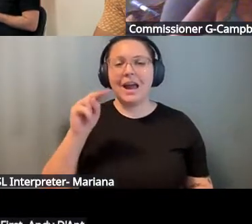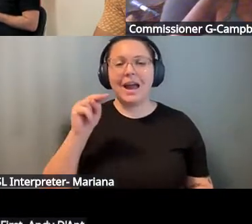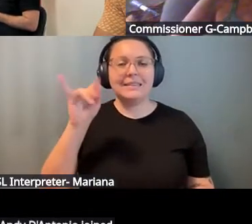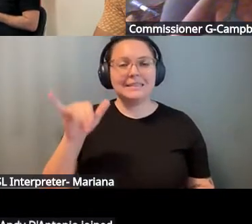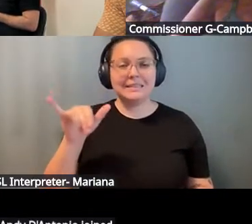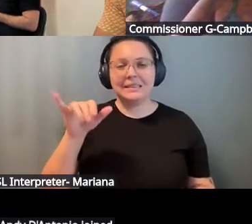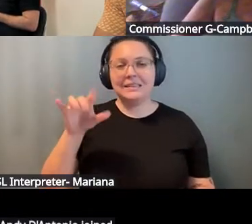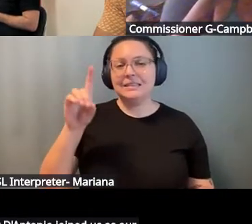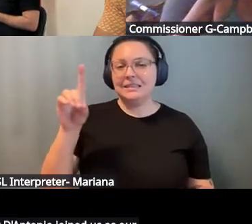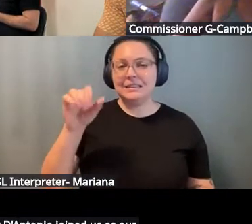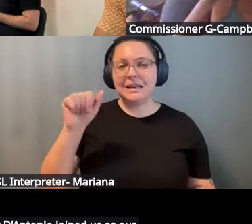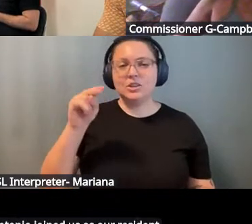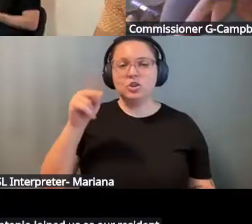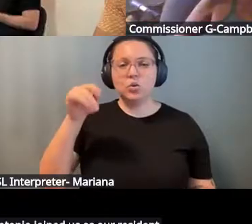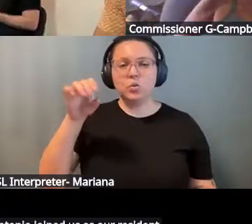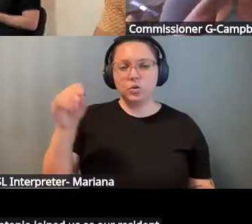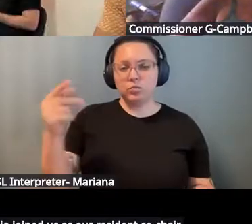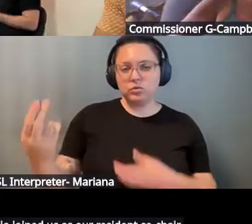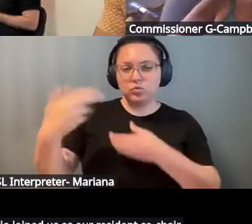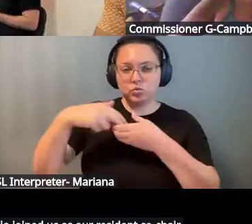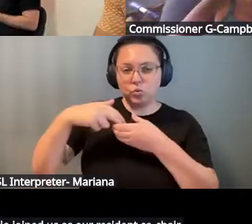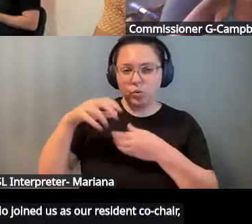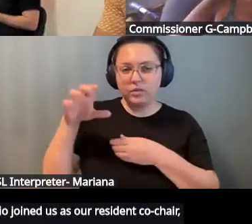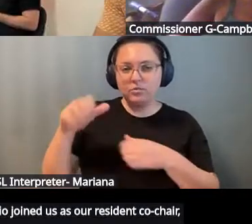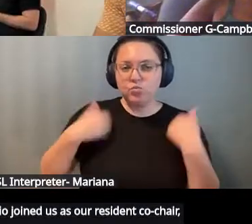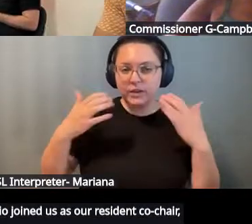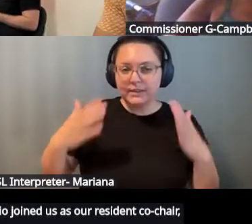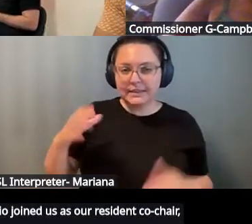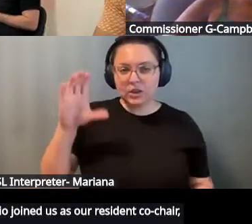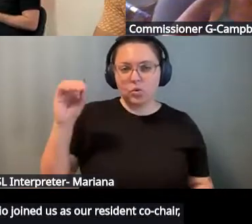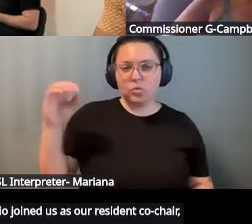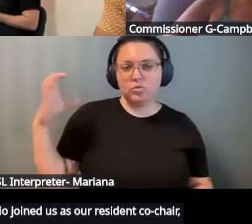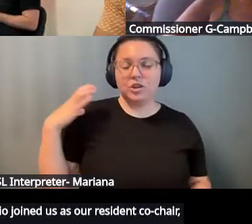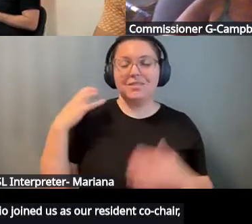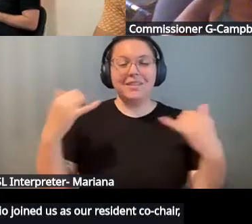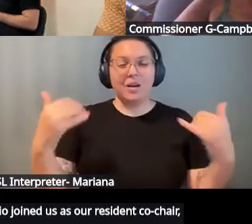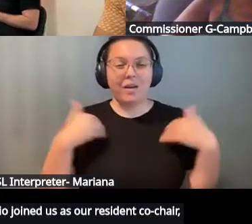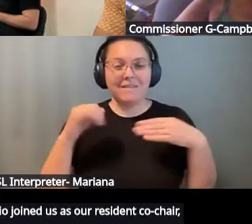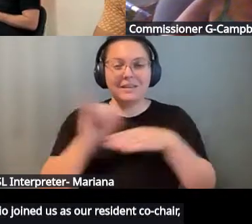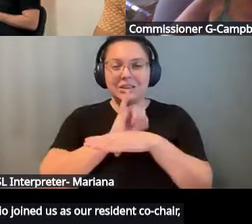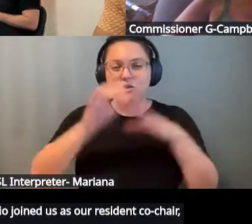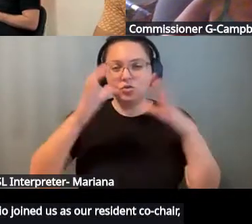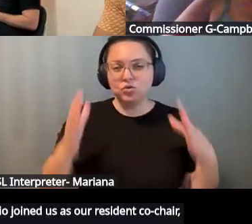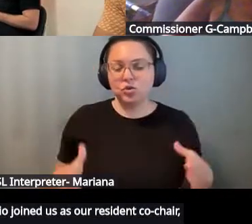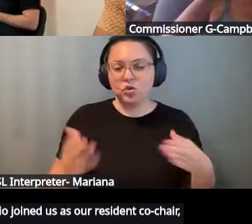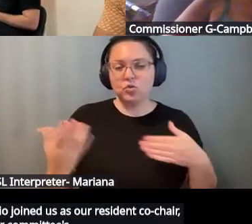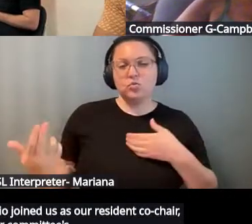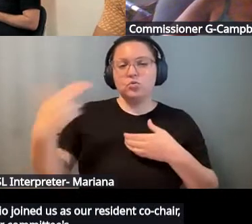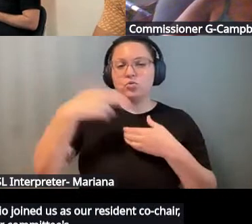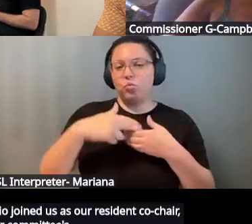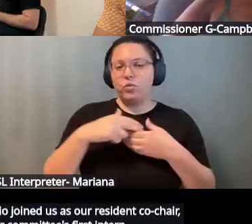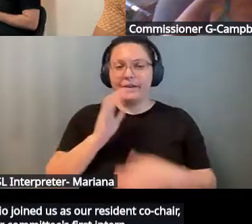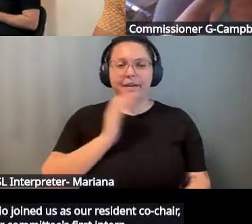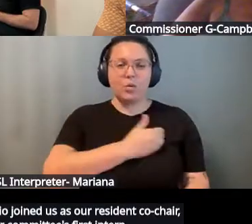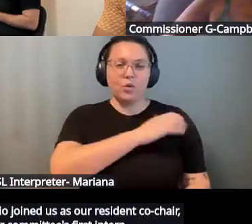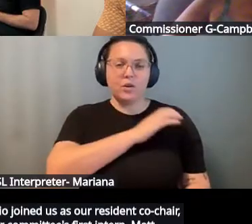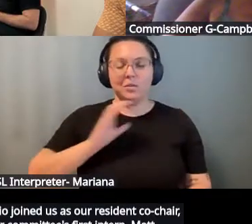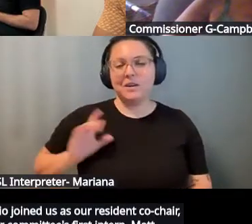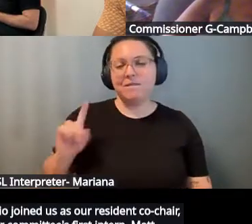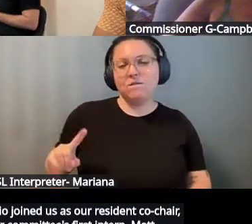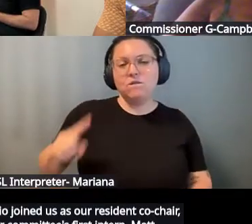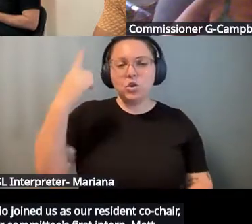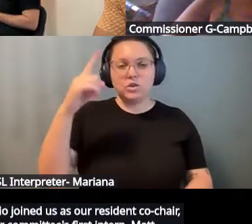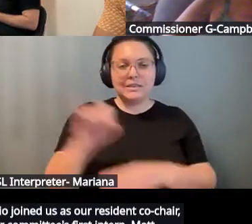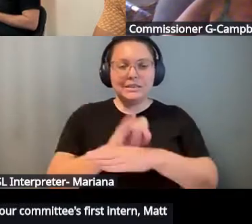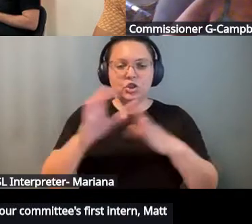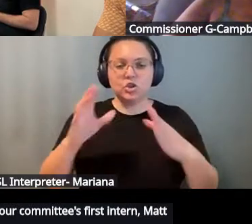as our resident co-chair, and now we have an intern joining us, our committee's first intern, Matt Monroe, and